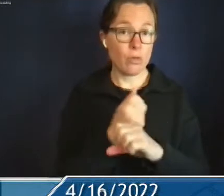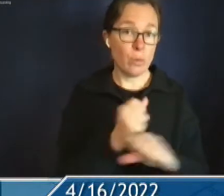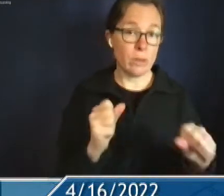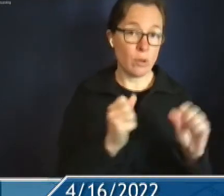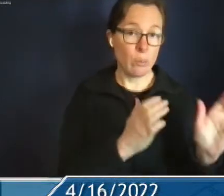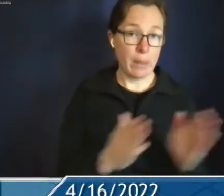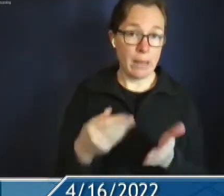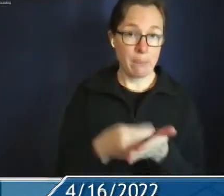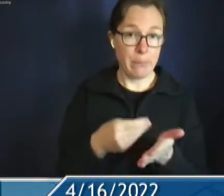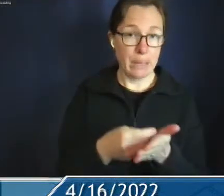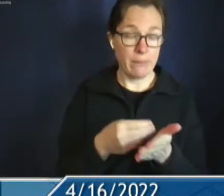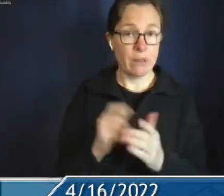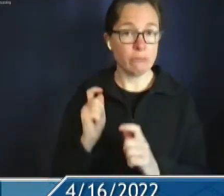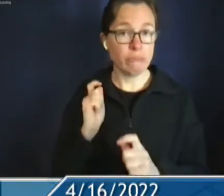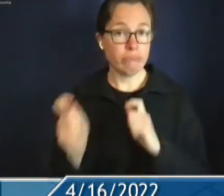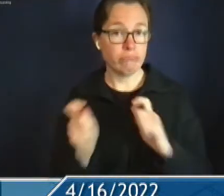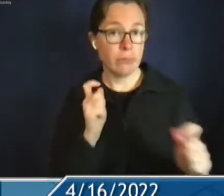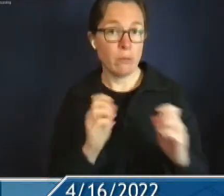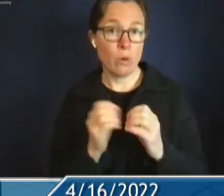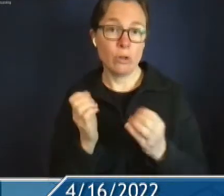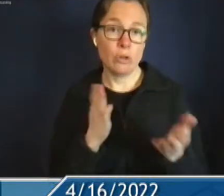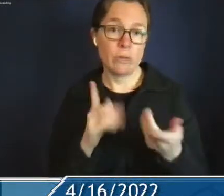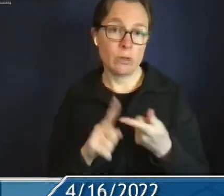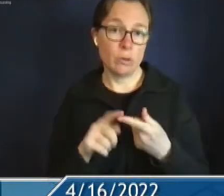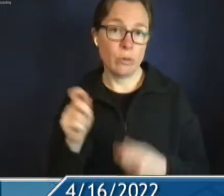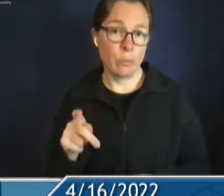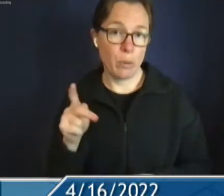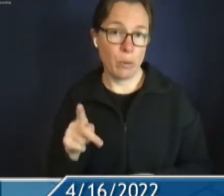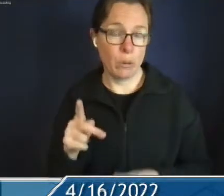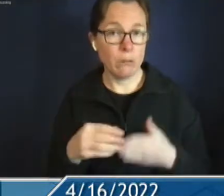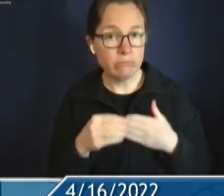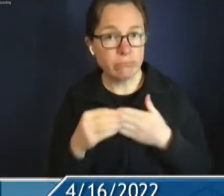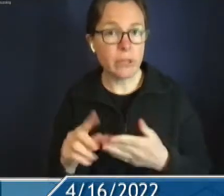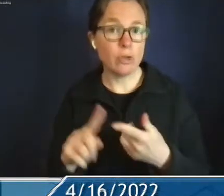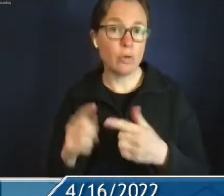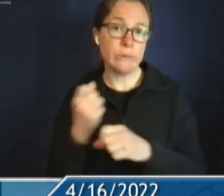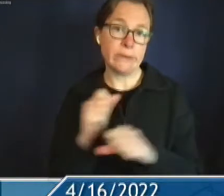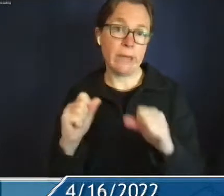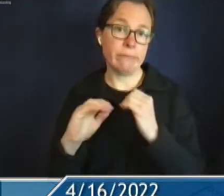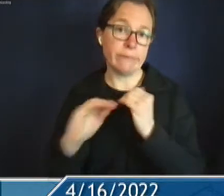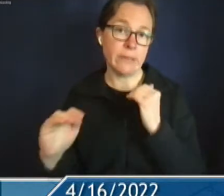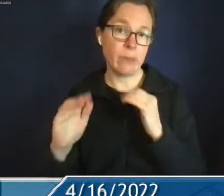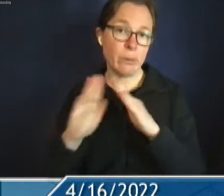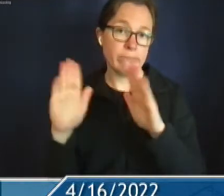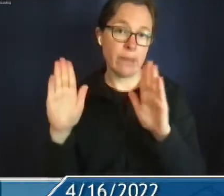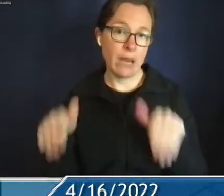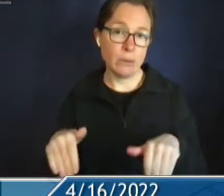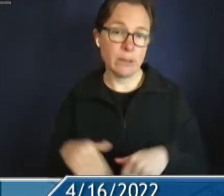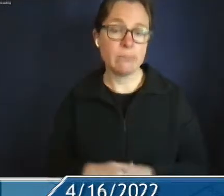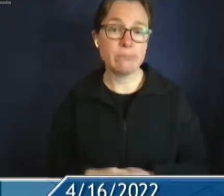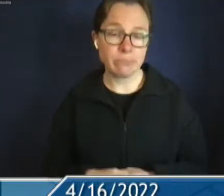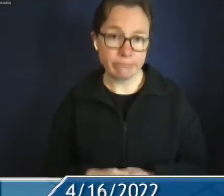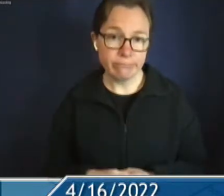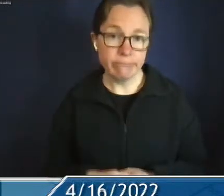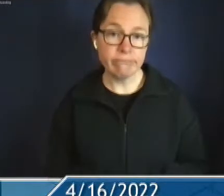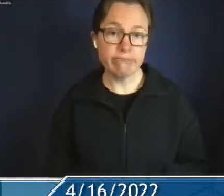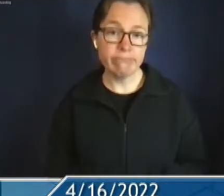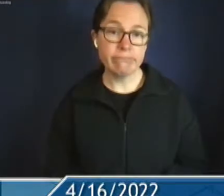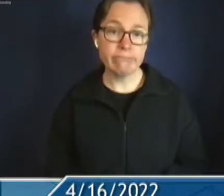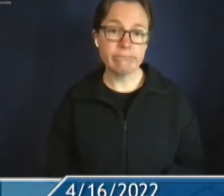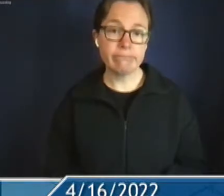Portlanders receive services on the ground that will lead to safe and stable housing. There's sometimes these, I think,